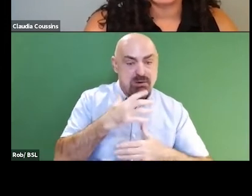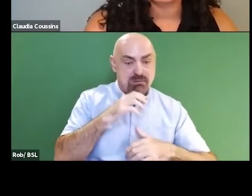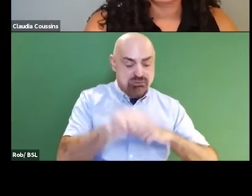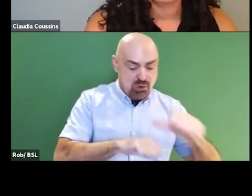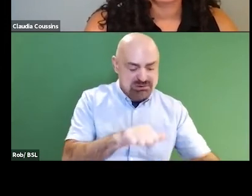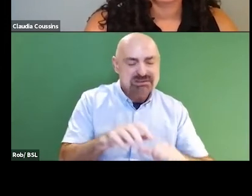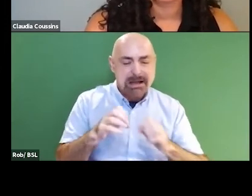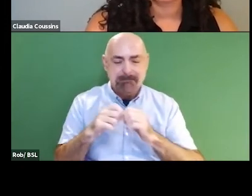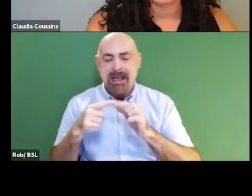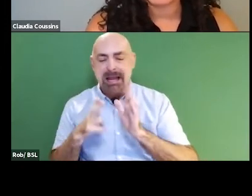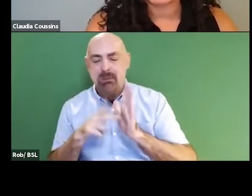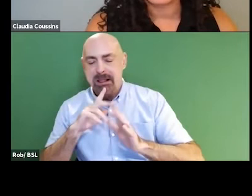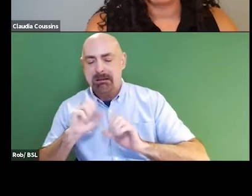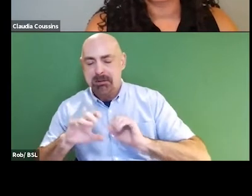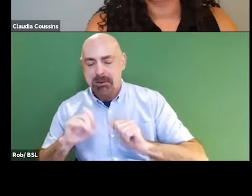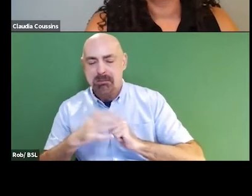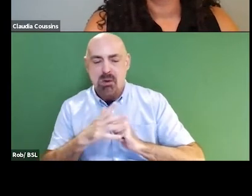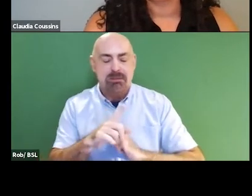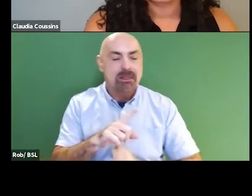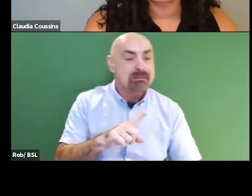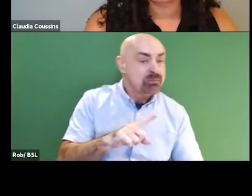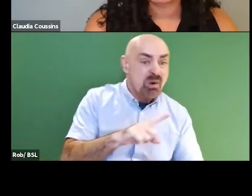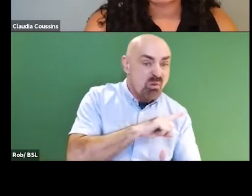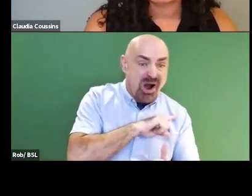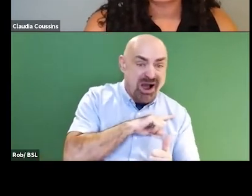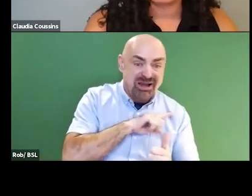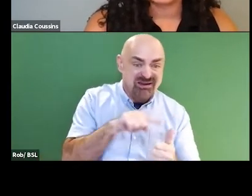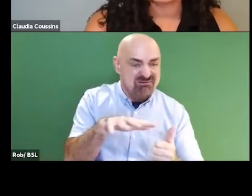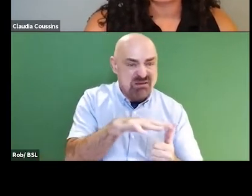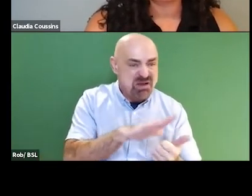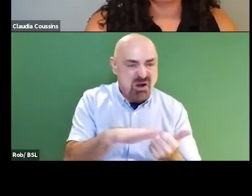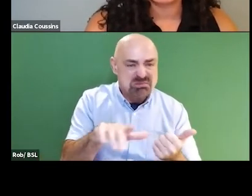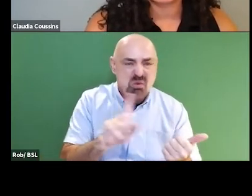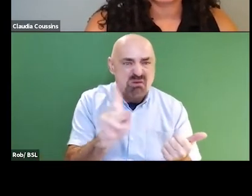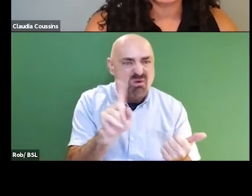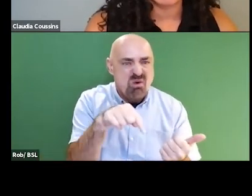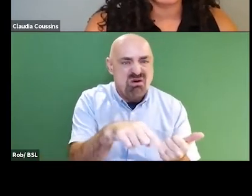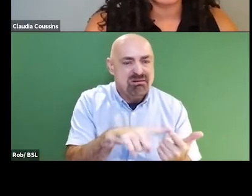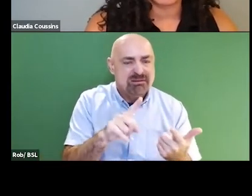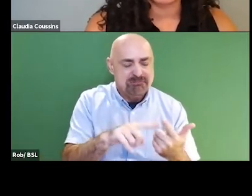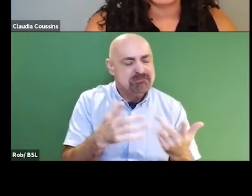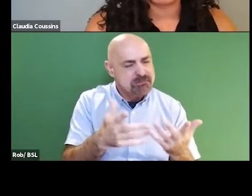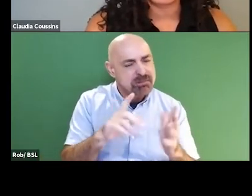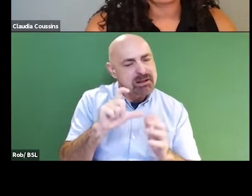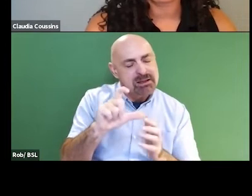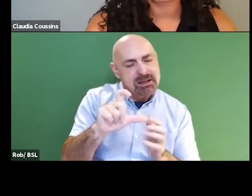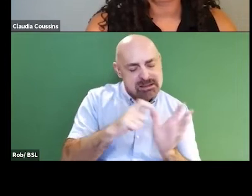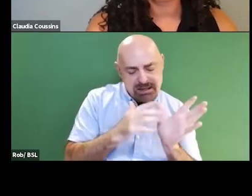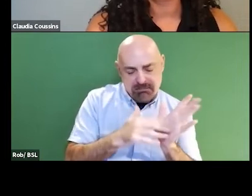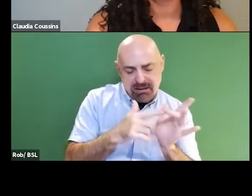in a moment. Why family hubs, which builds on the background and evidence that Camilla Rosen talked about in the first